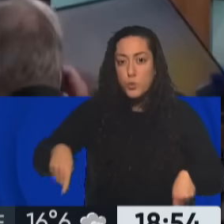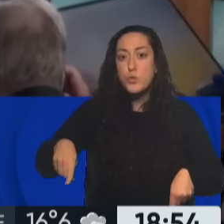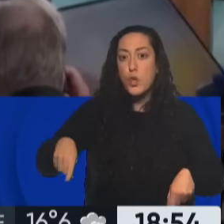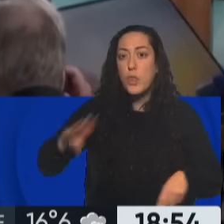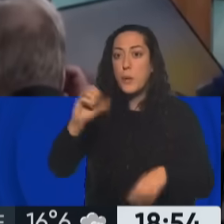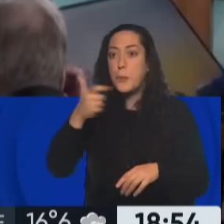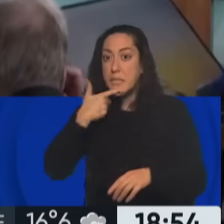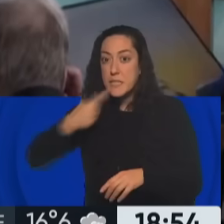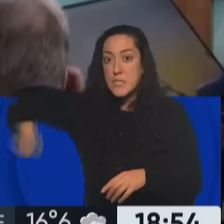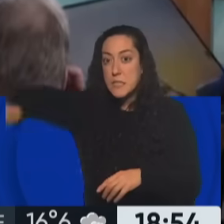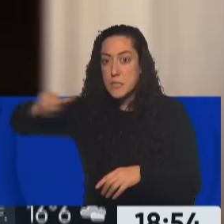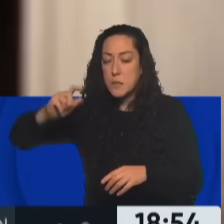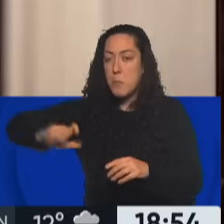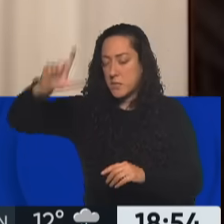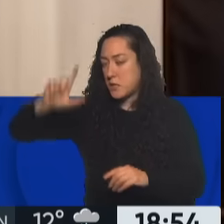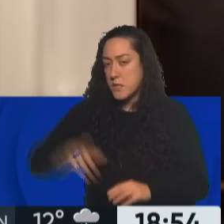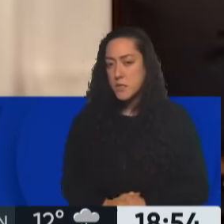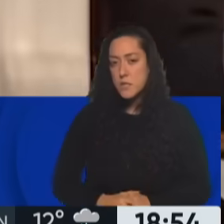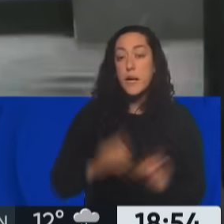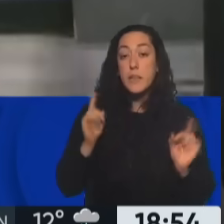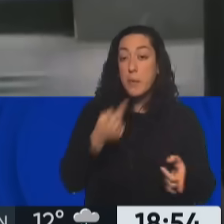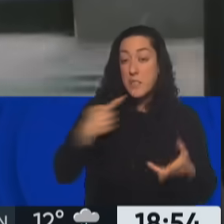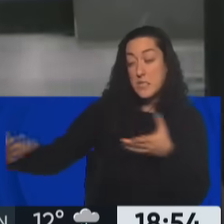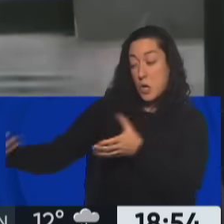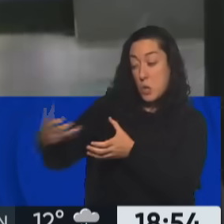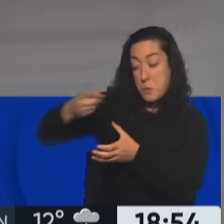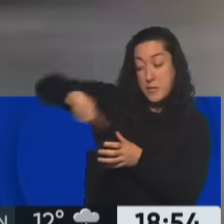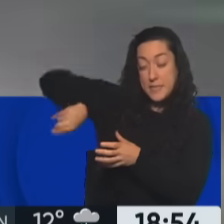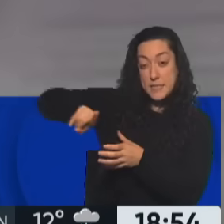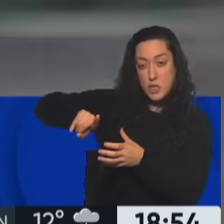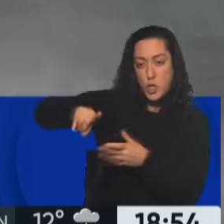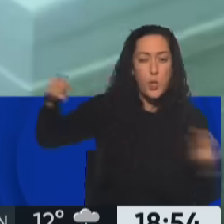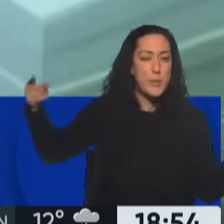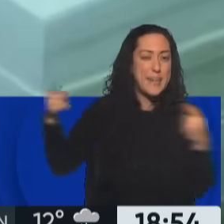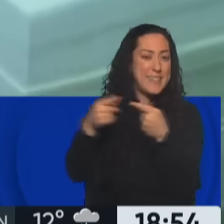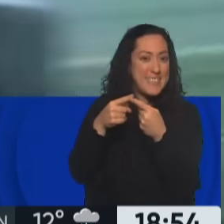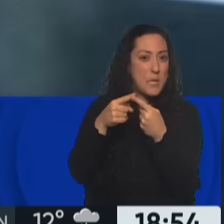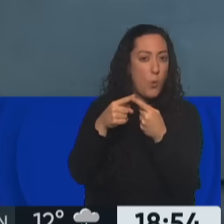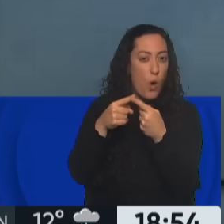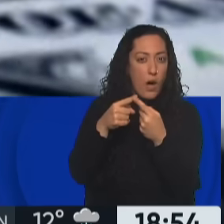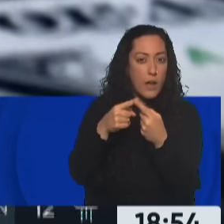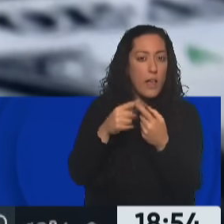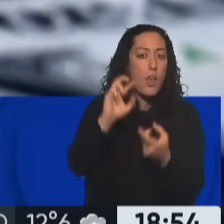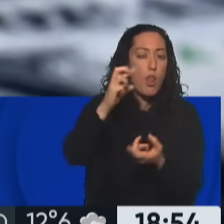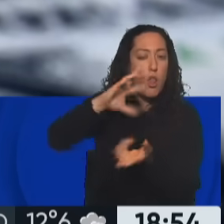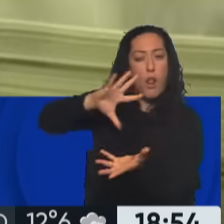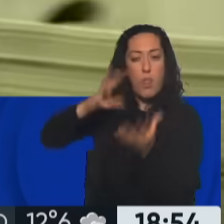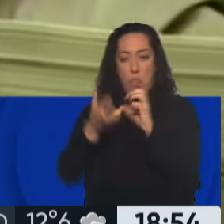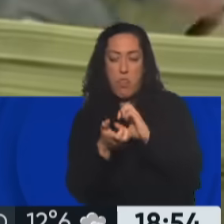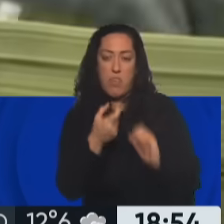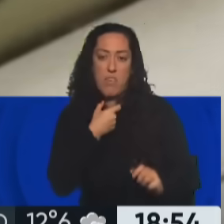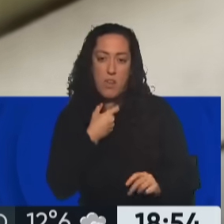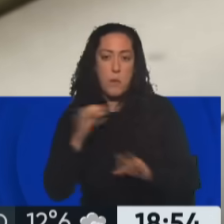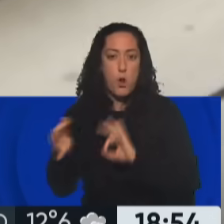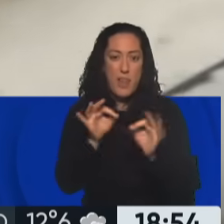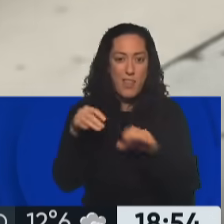países que integran el BRICS. Además, acusó al bloque de haber sido creado con el objetivo de degenerar al dólar y eliminarlo como